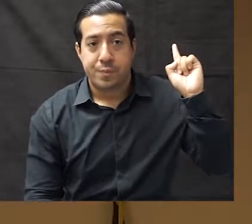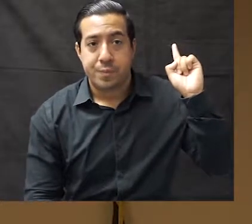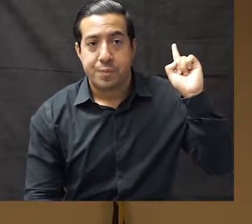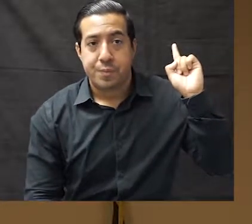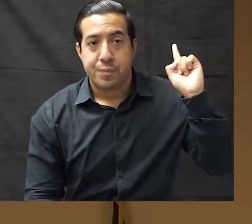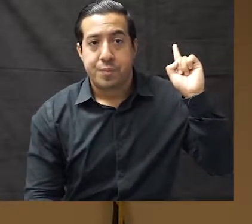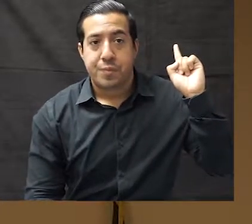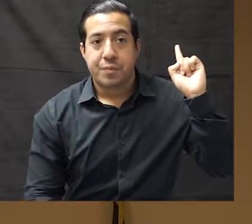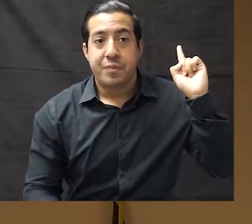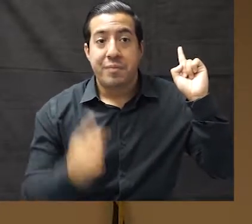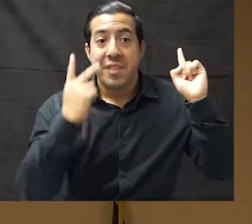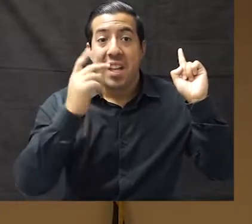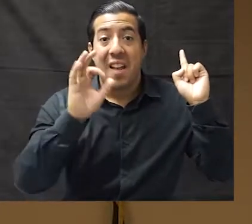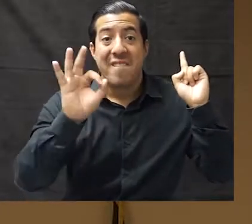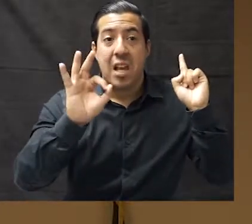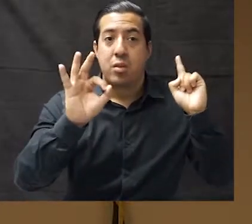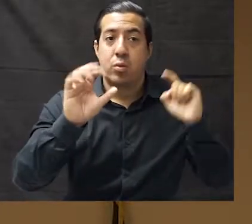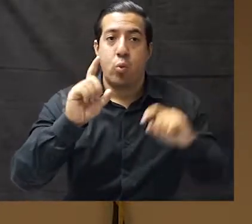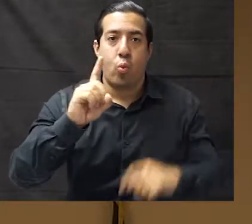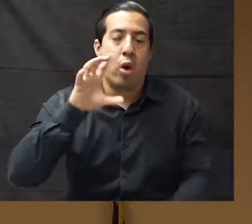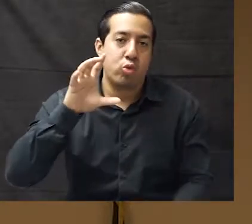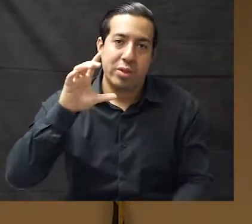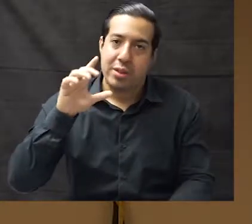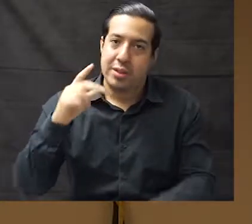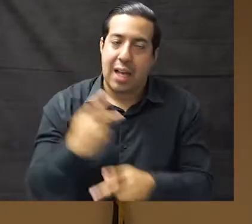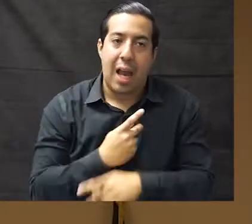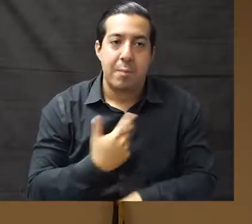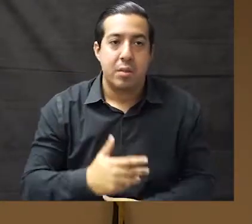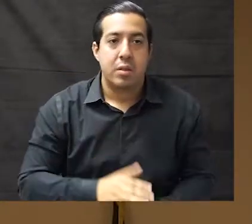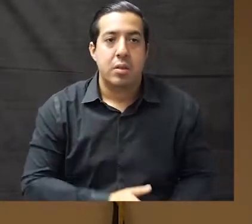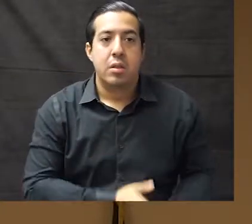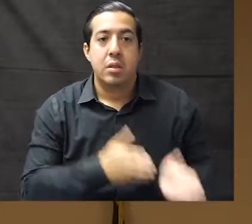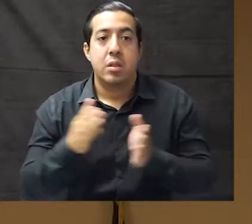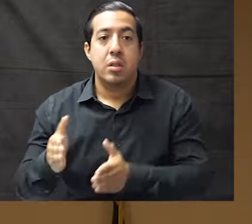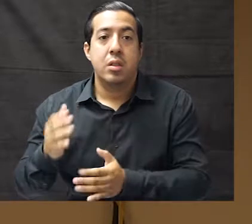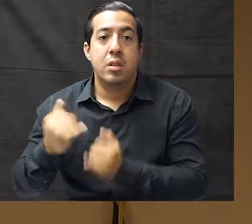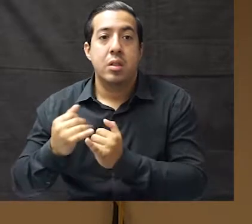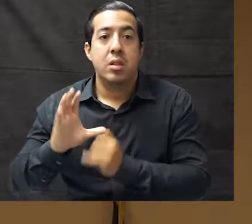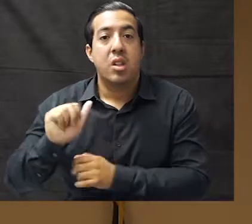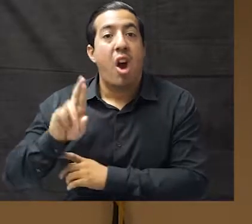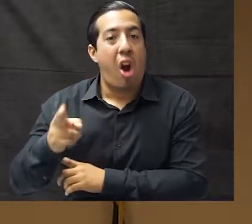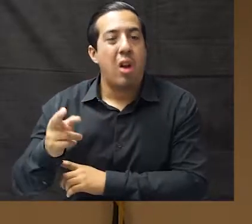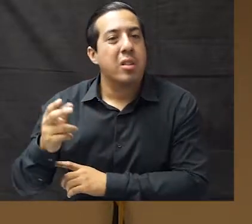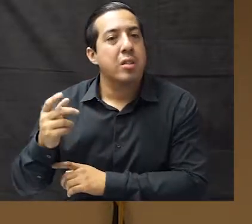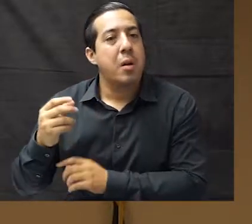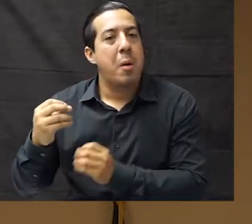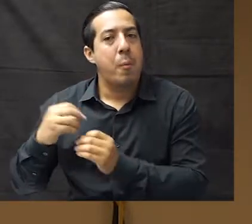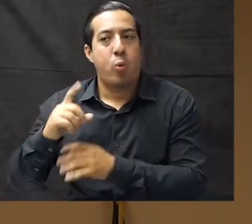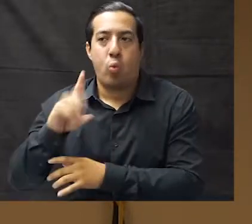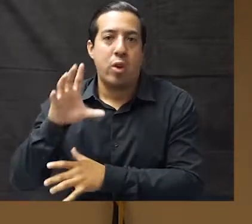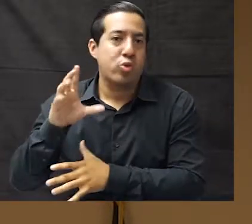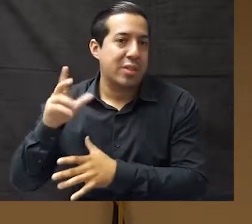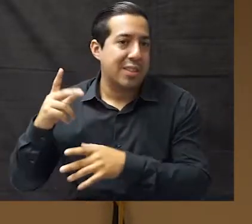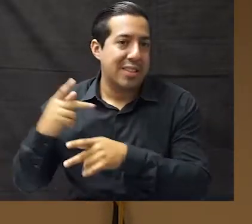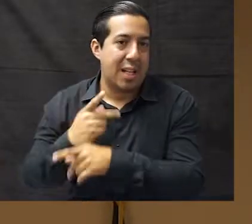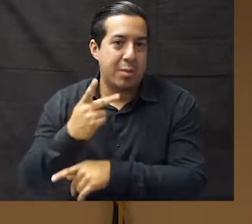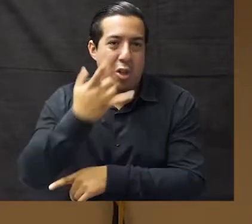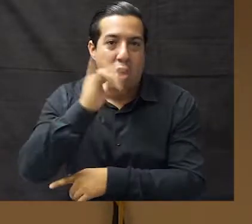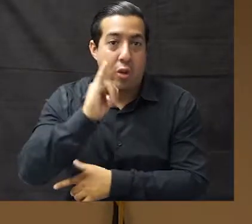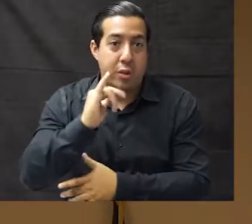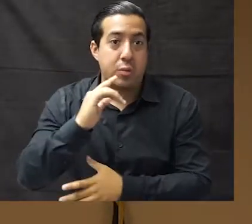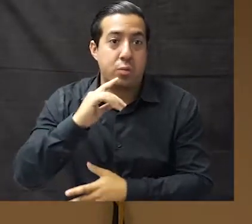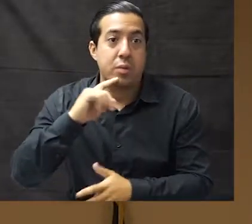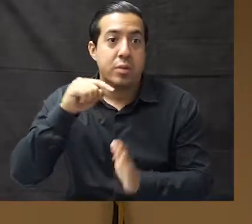tell my wife that. So carfentanil, you basically can't see the dose in there. It's tiny. It's like a fraction of a grain of salt.